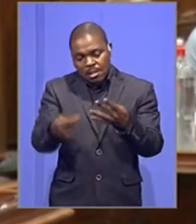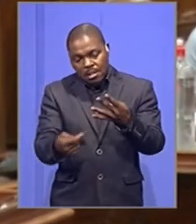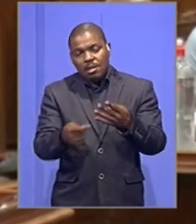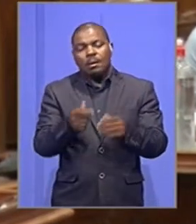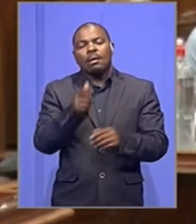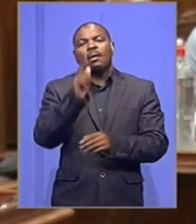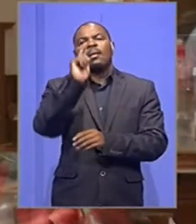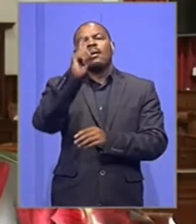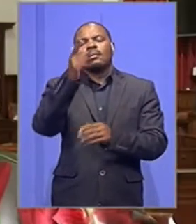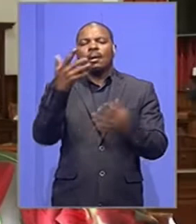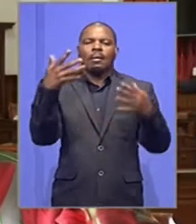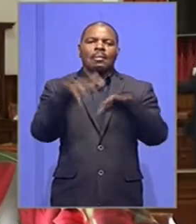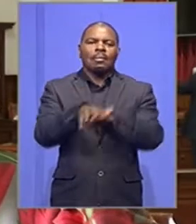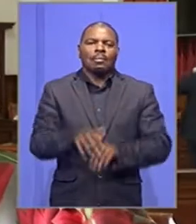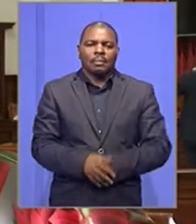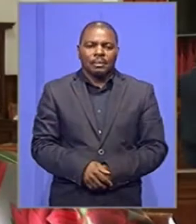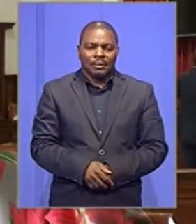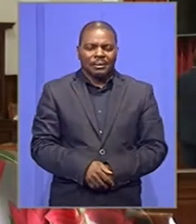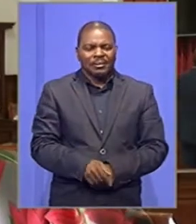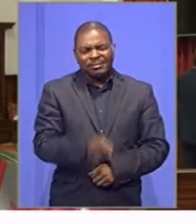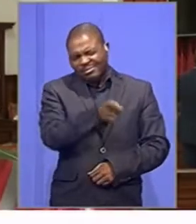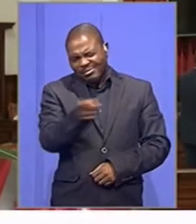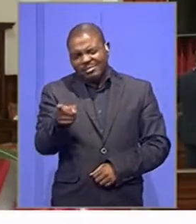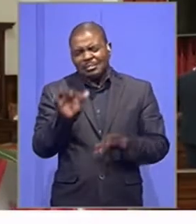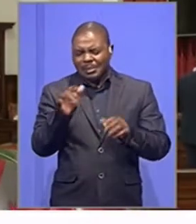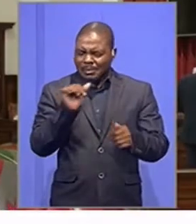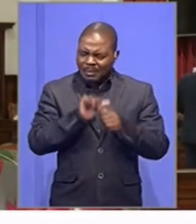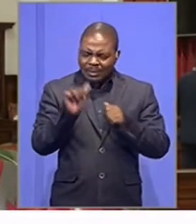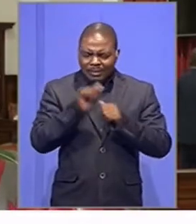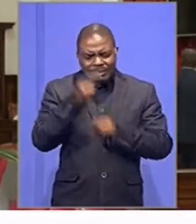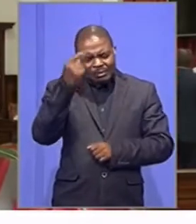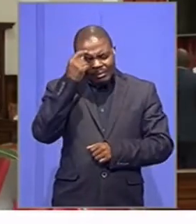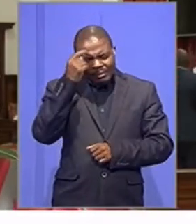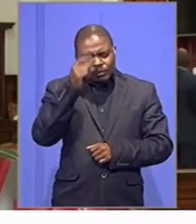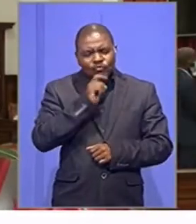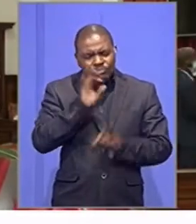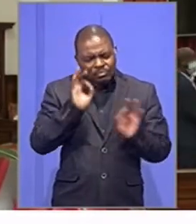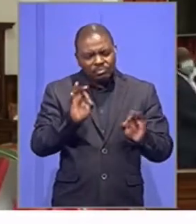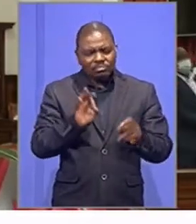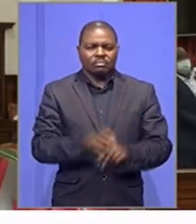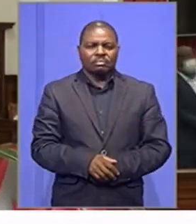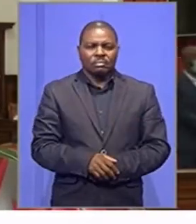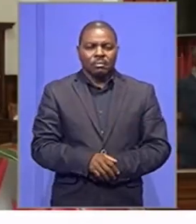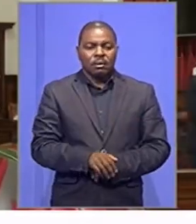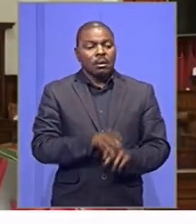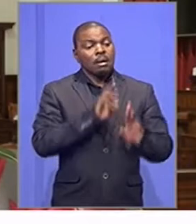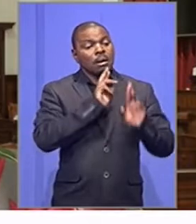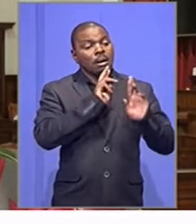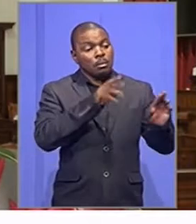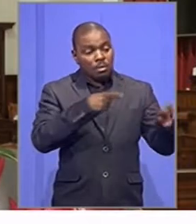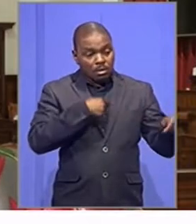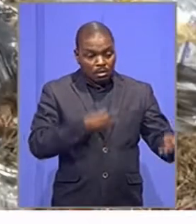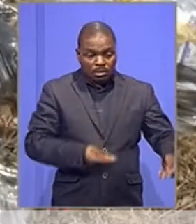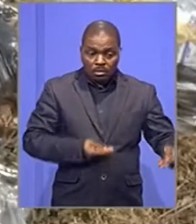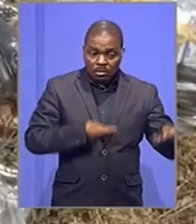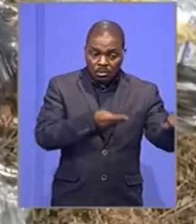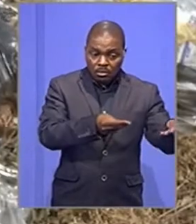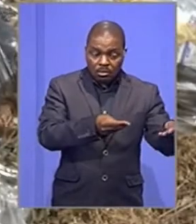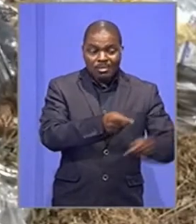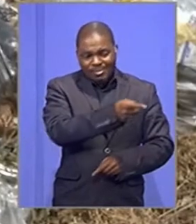kenngwa tshebetsong. Anke ba use dikelello tsa bona or their conscience gore ha gona le di-report tse re di issueleng,